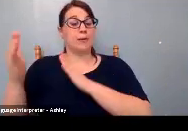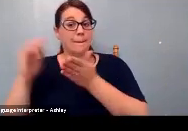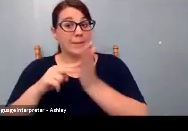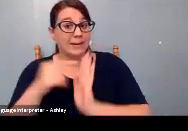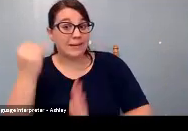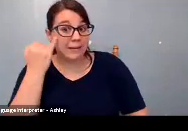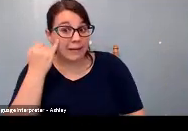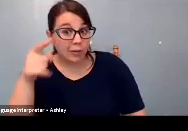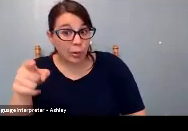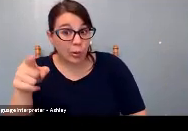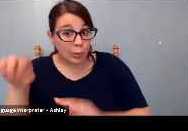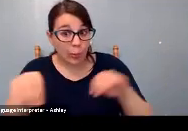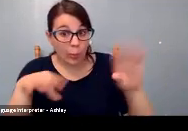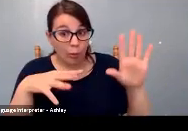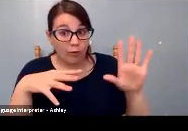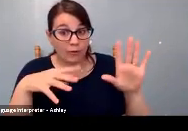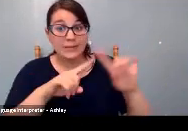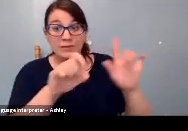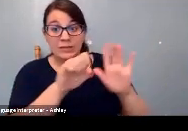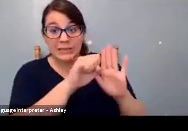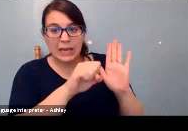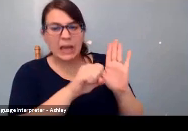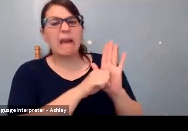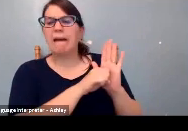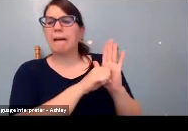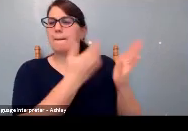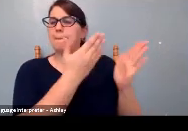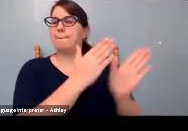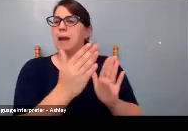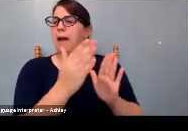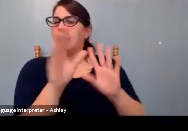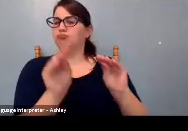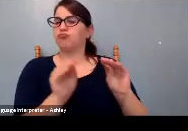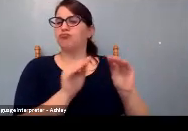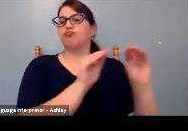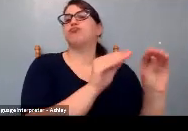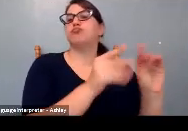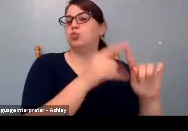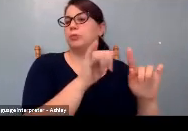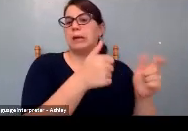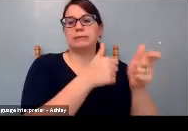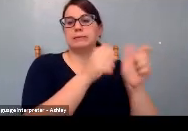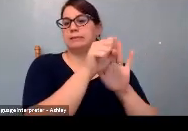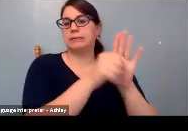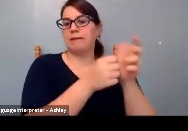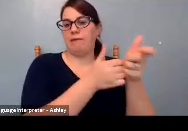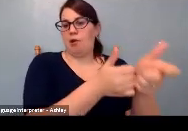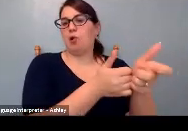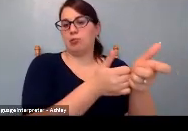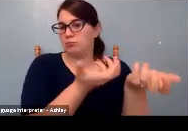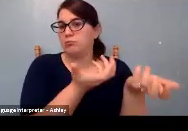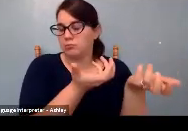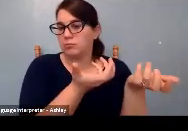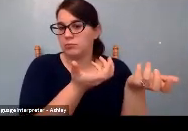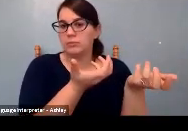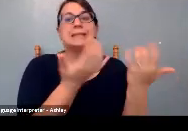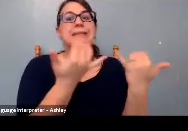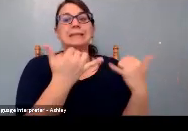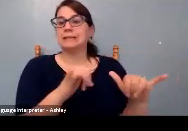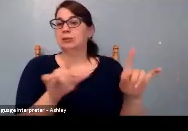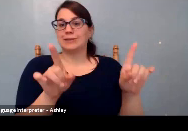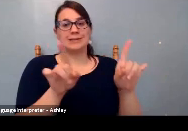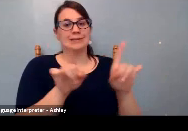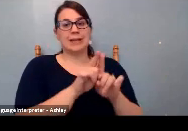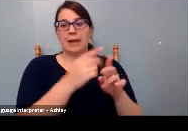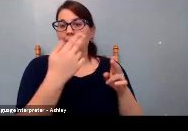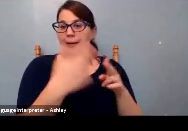the plan will automatically roll over. So there's nothing else that will change about their account. They can still use their existing login and